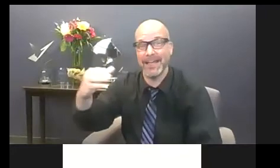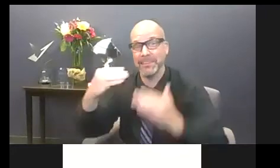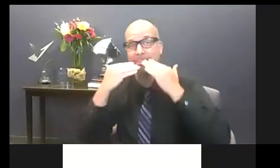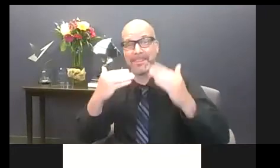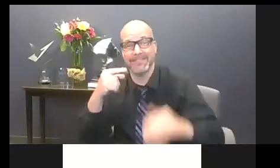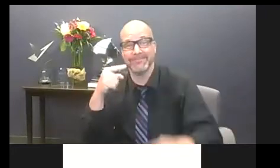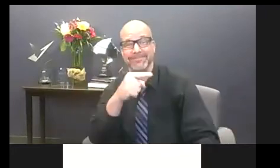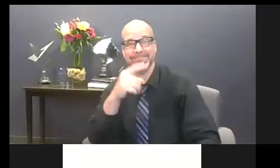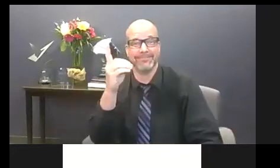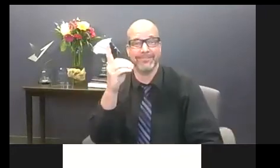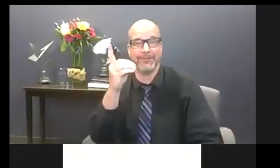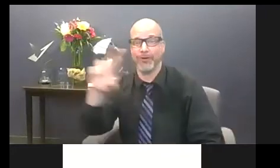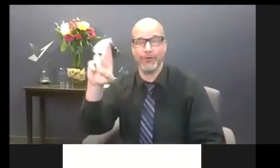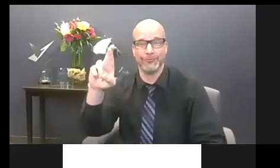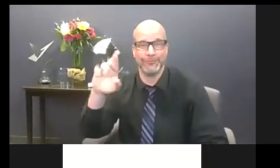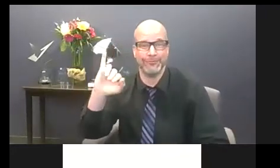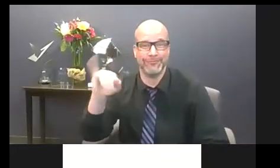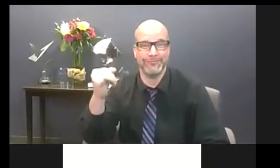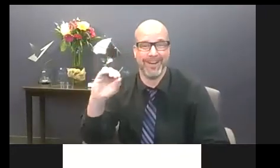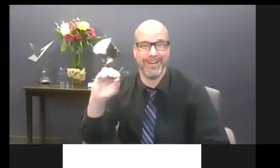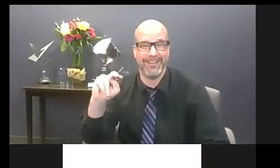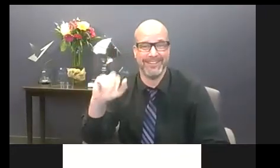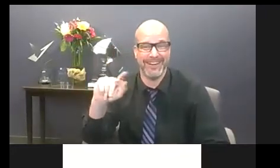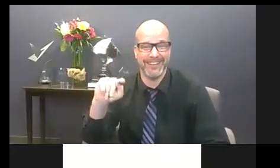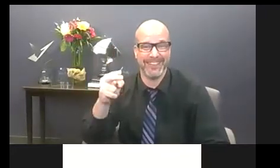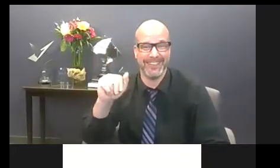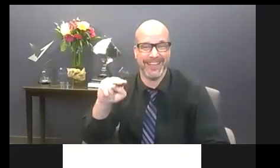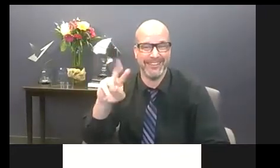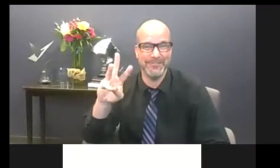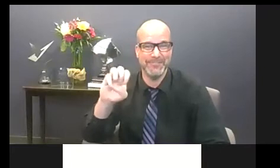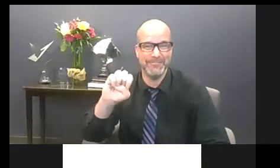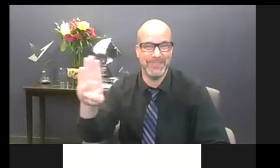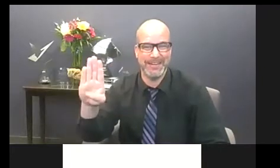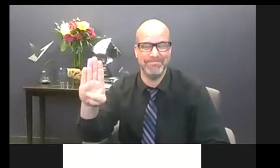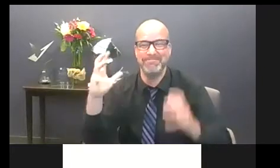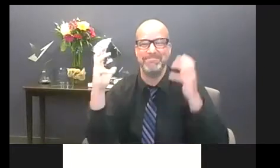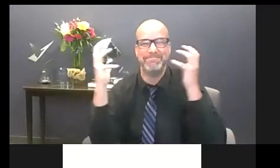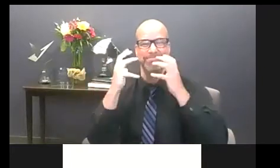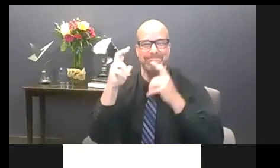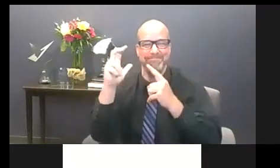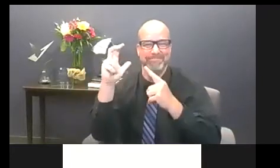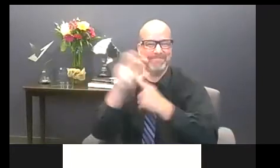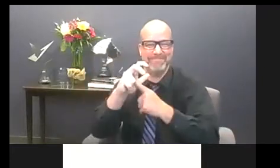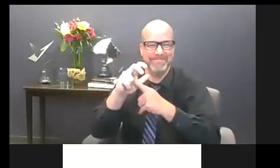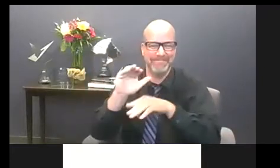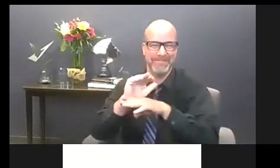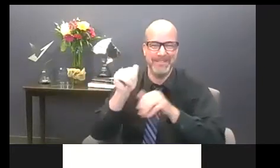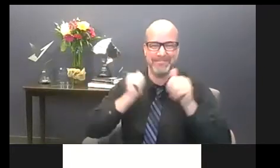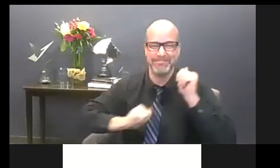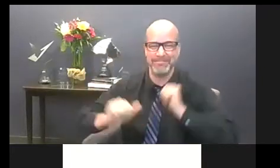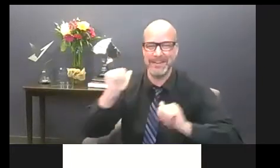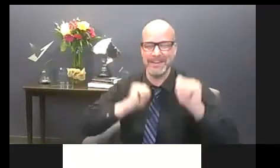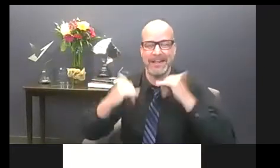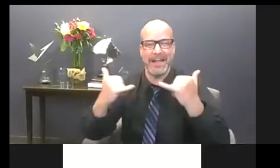Thank you so much, Harold Fox. And thank you, Dr. Jonathan Webb. Such